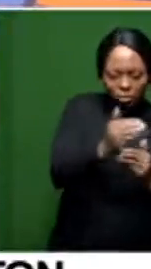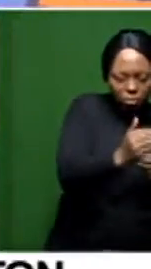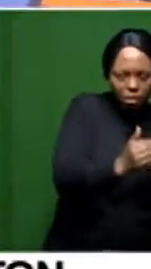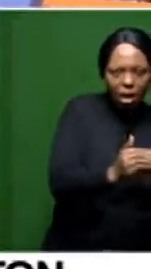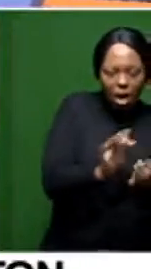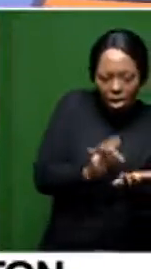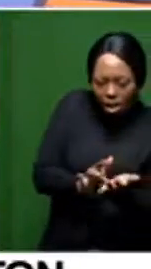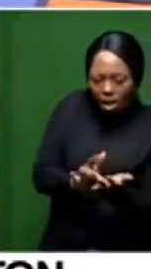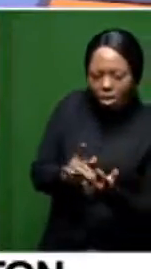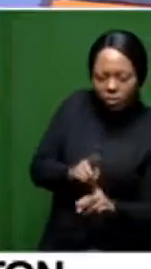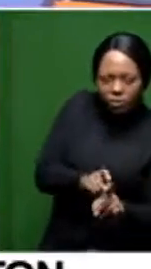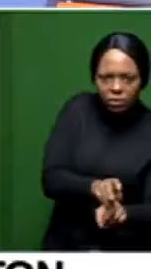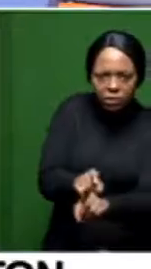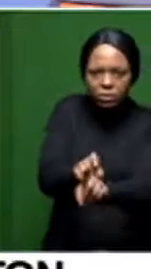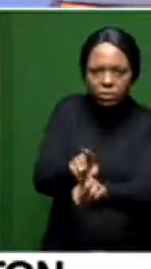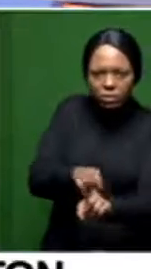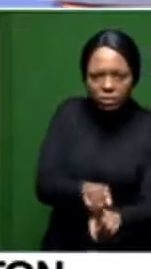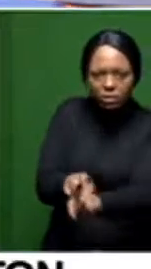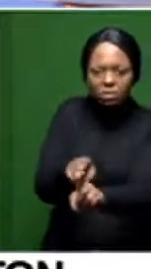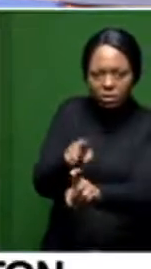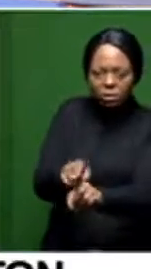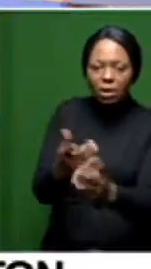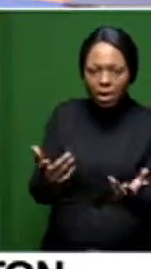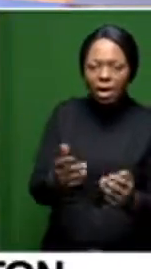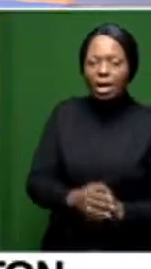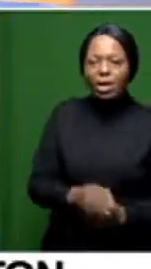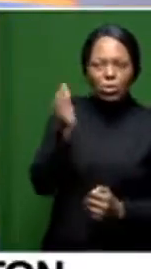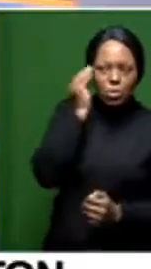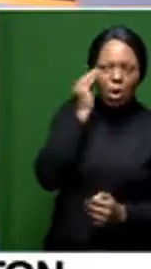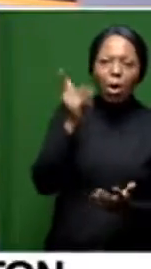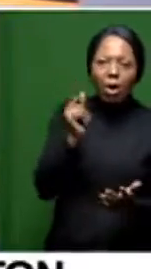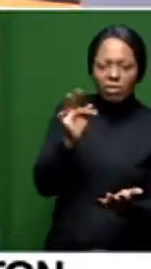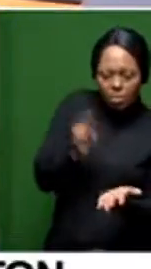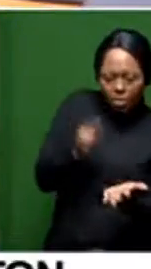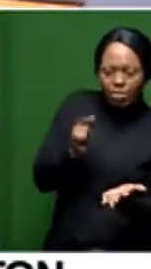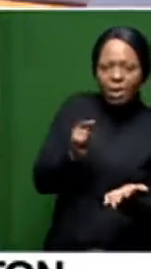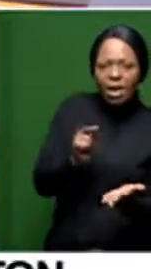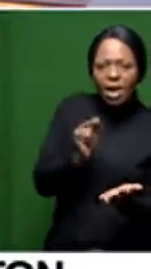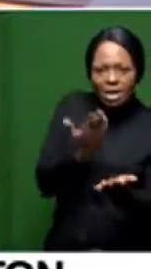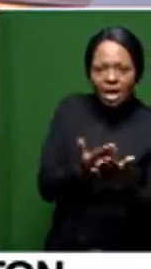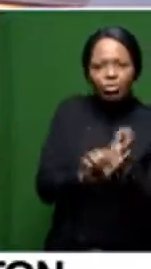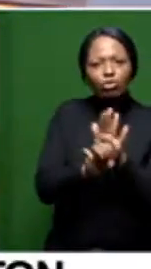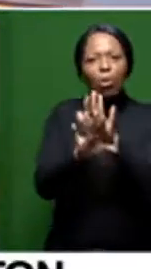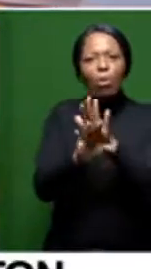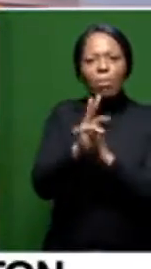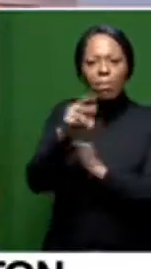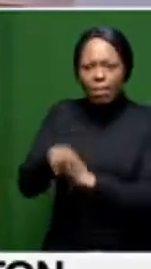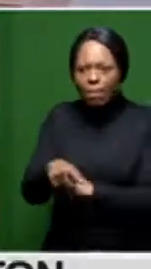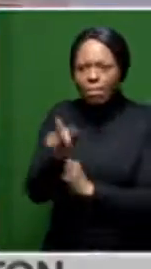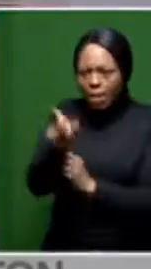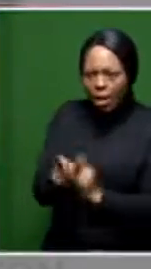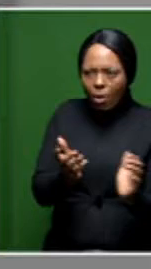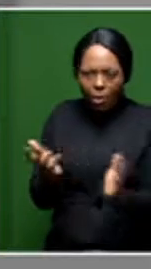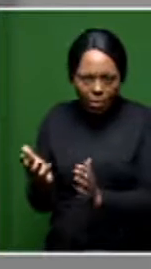ride. So if you ever go and see an e-hailing vehicle, he gets prompted where to go. So he has a higher probability of a ride. That type of